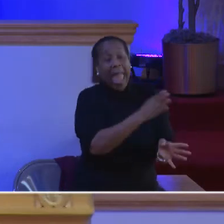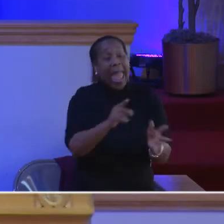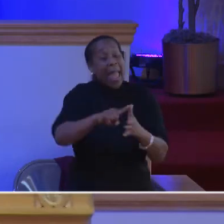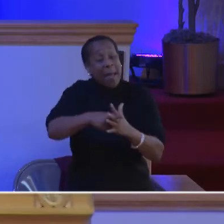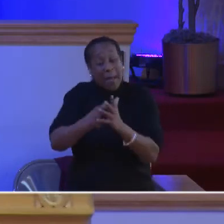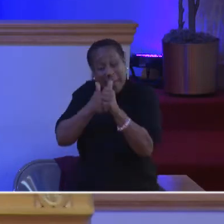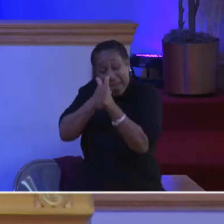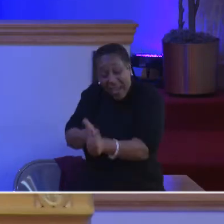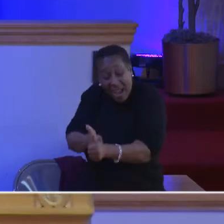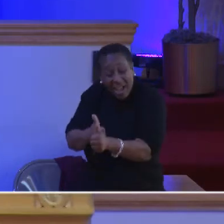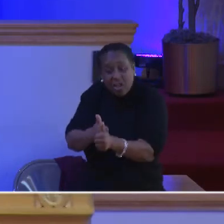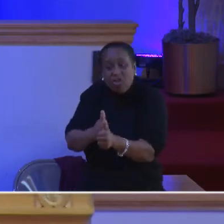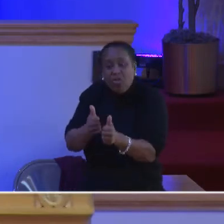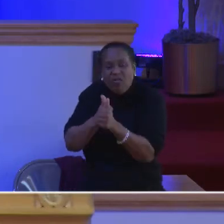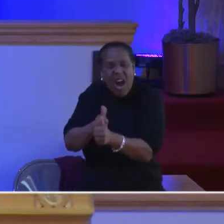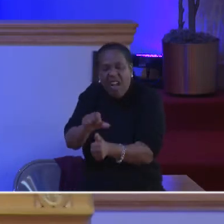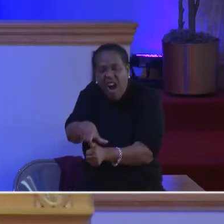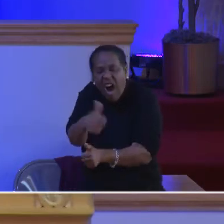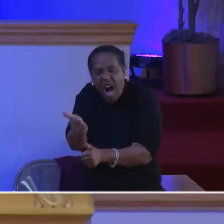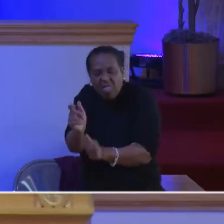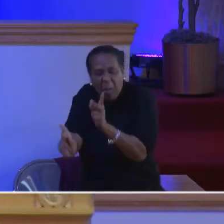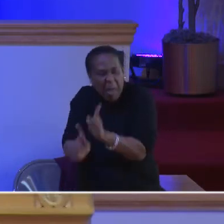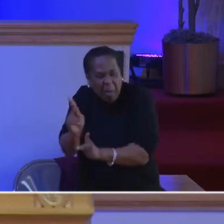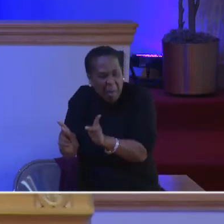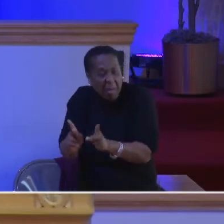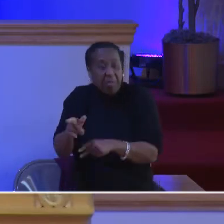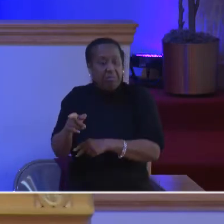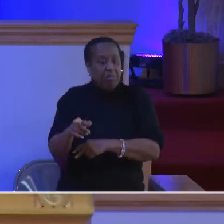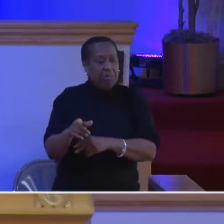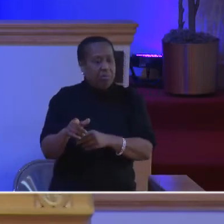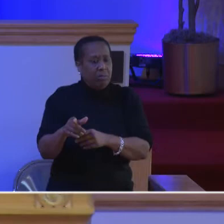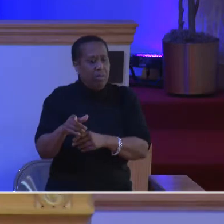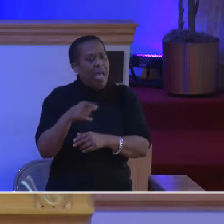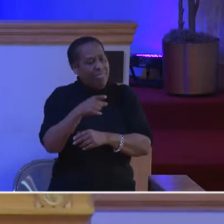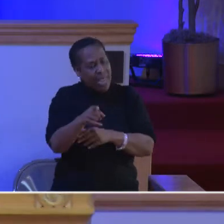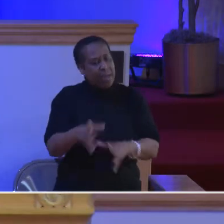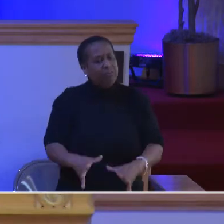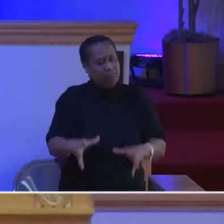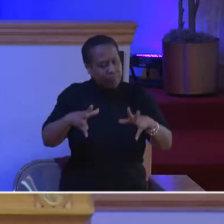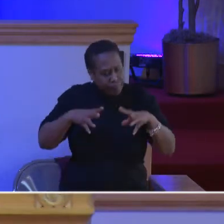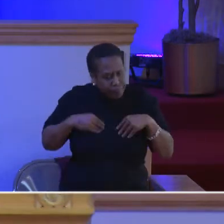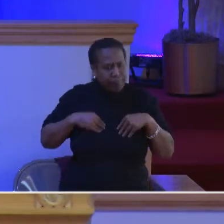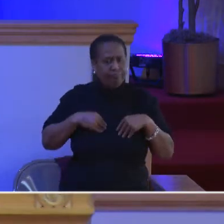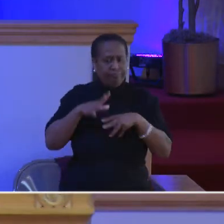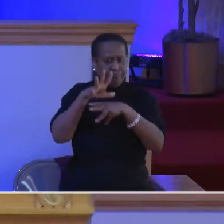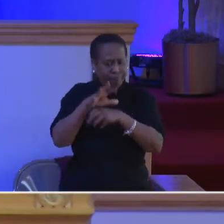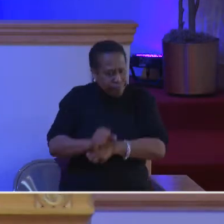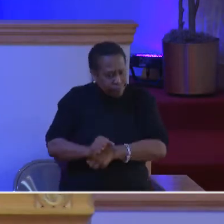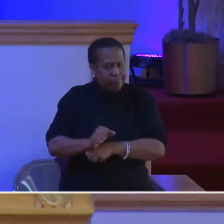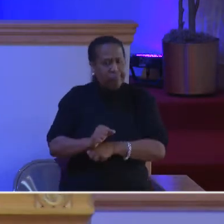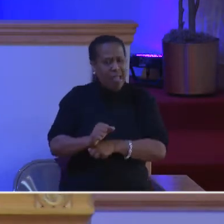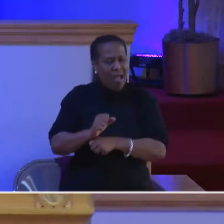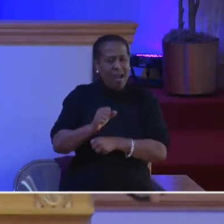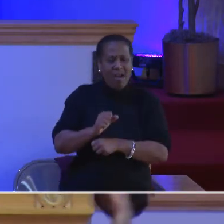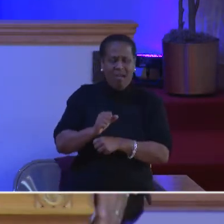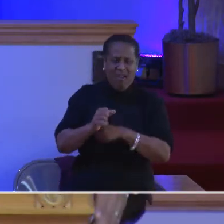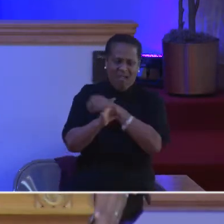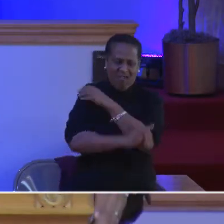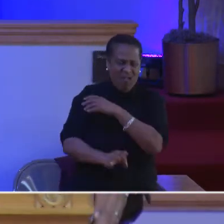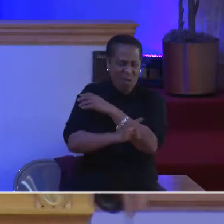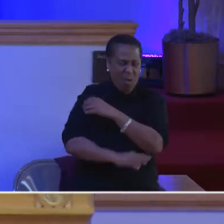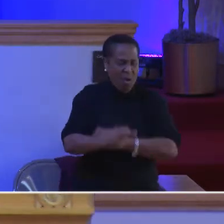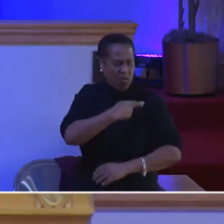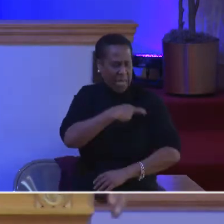follow other gods. They have acquired the practices and rituals of foreign